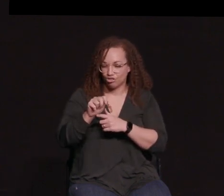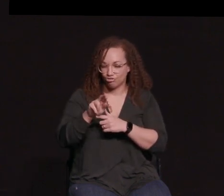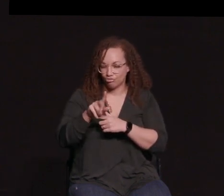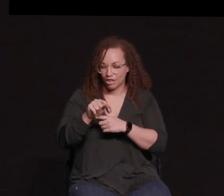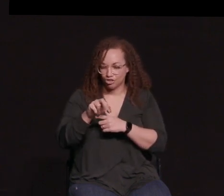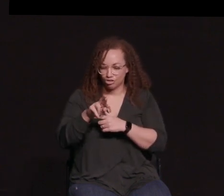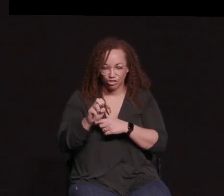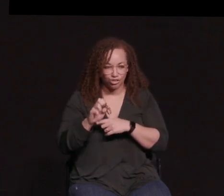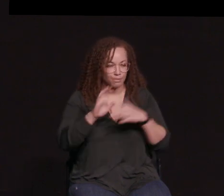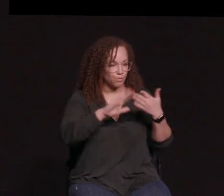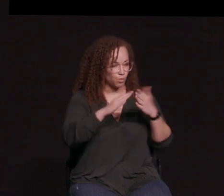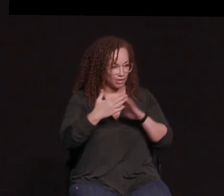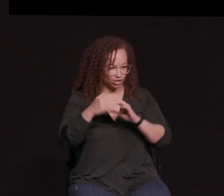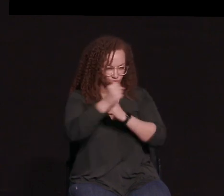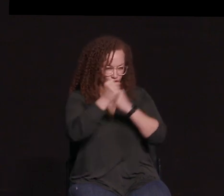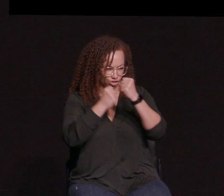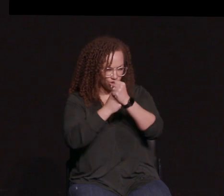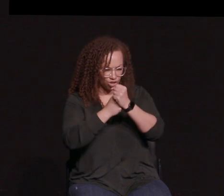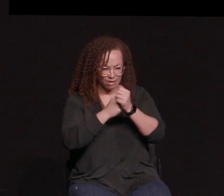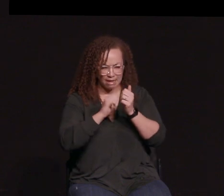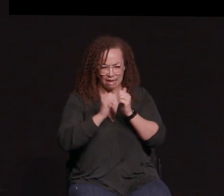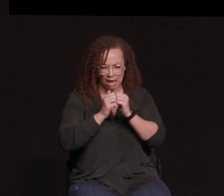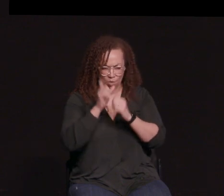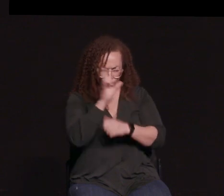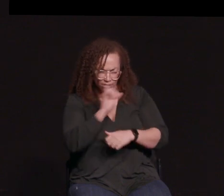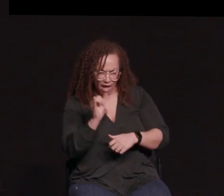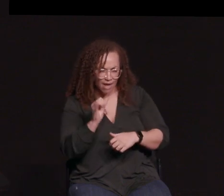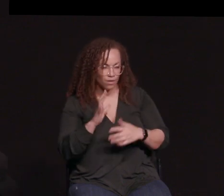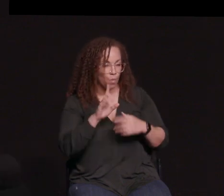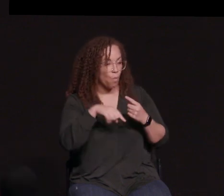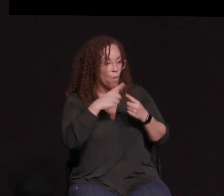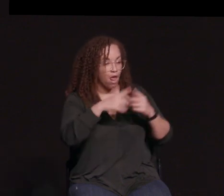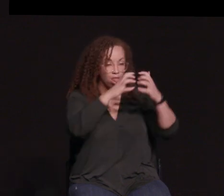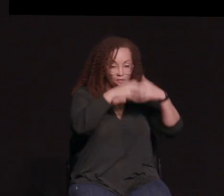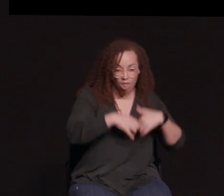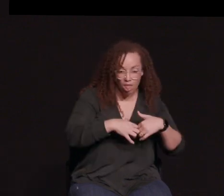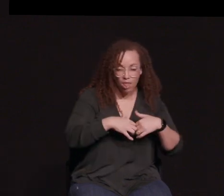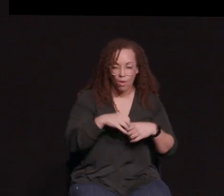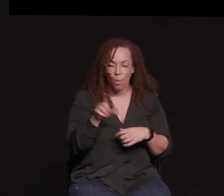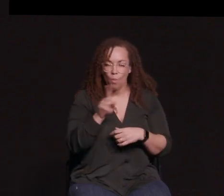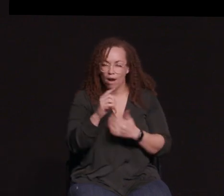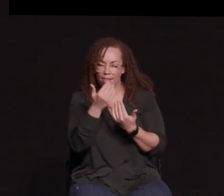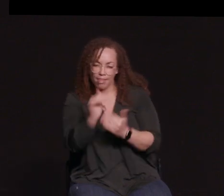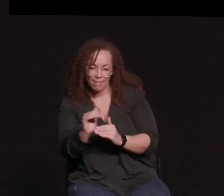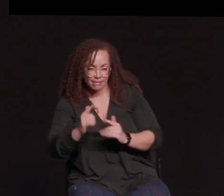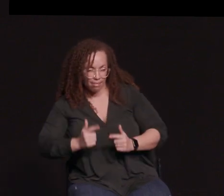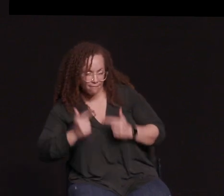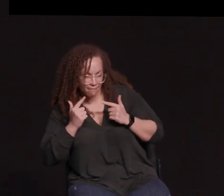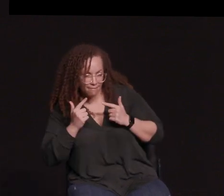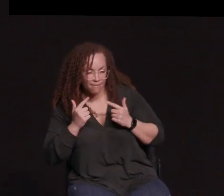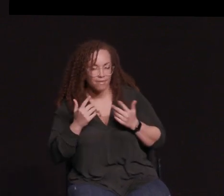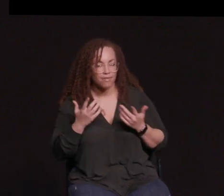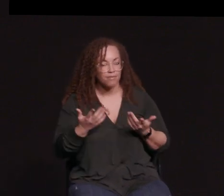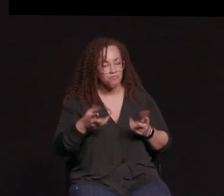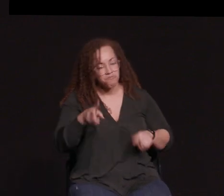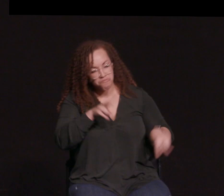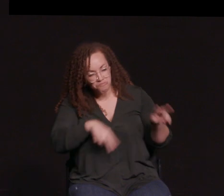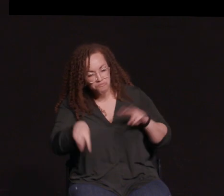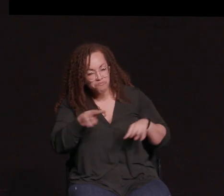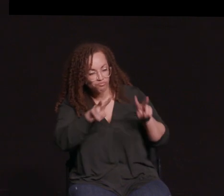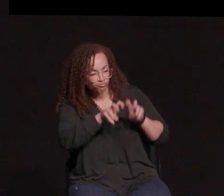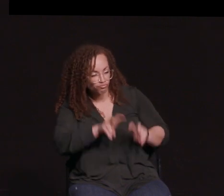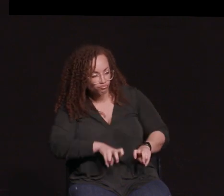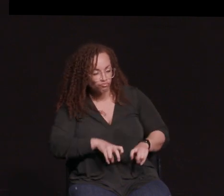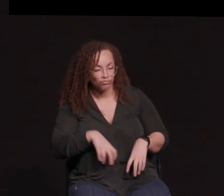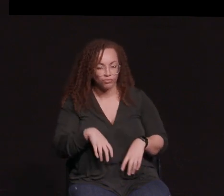and where it breaks down, when and where it violates or constrains life, we can also observe how race functions